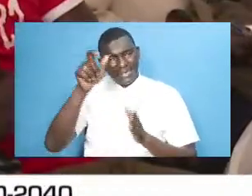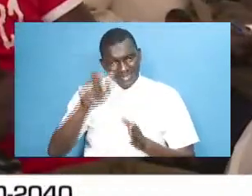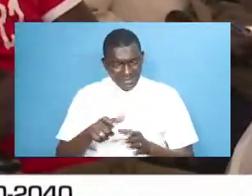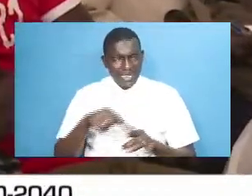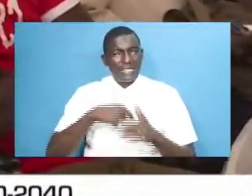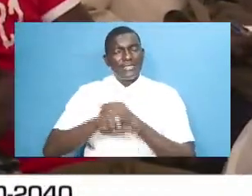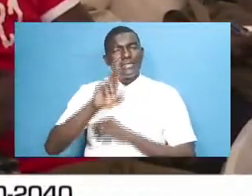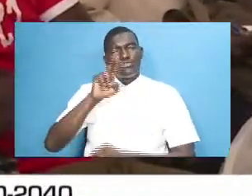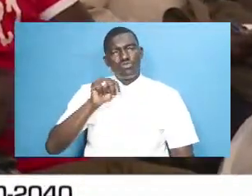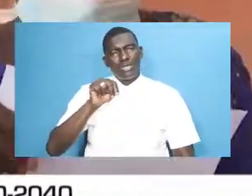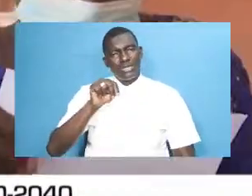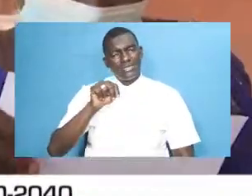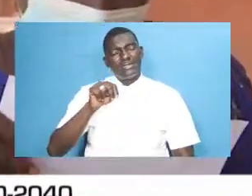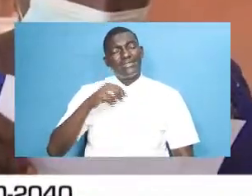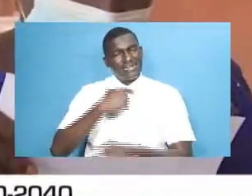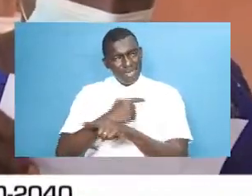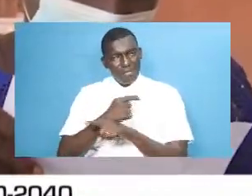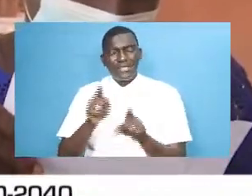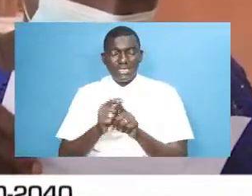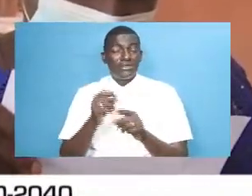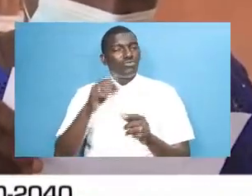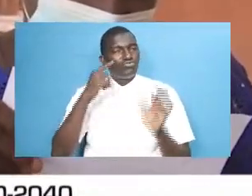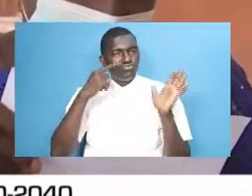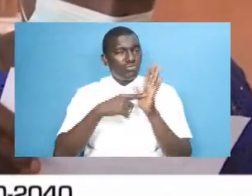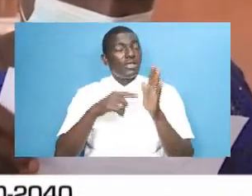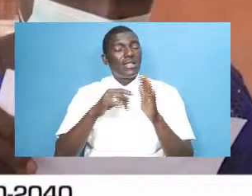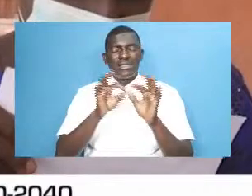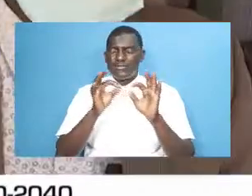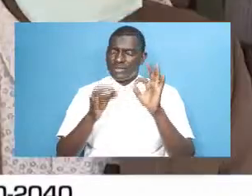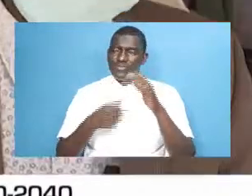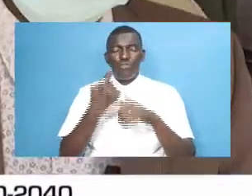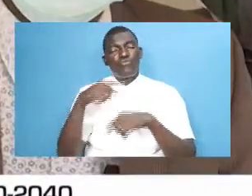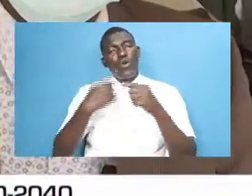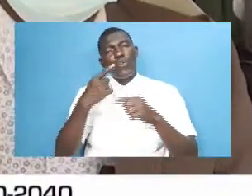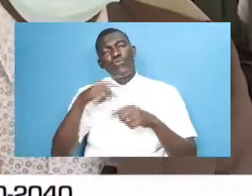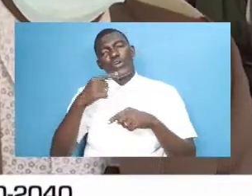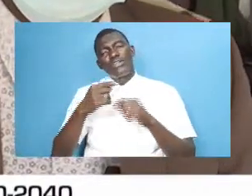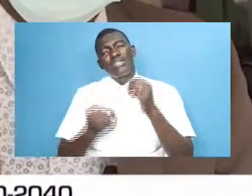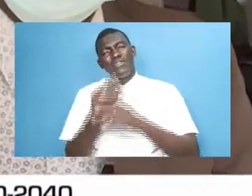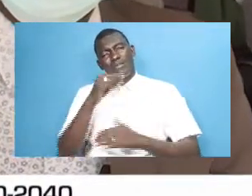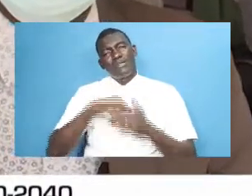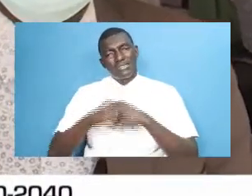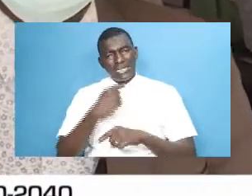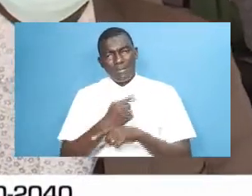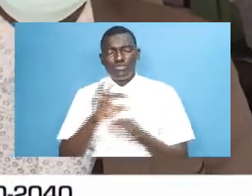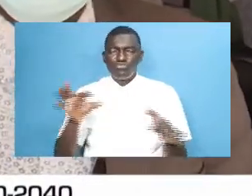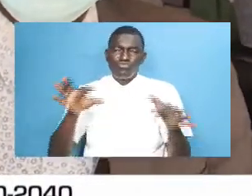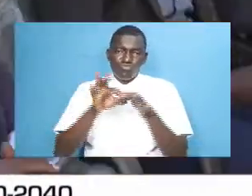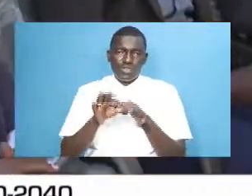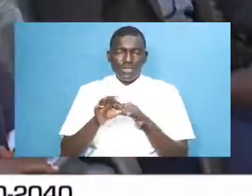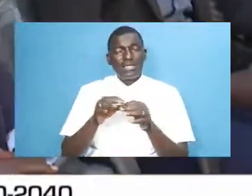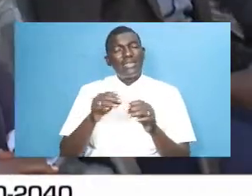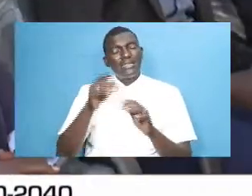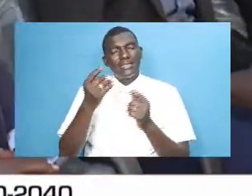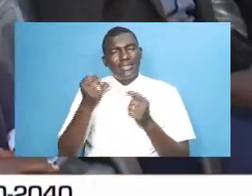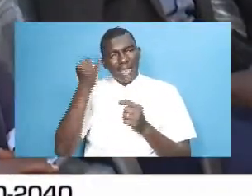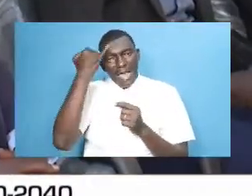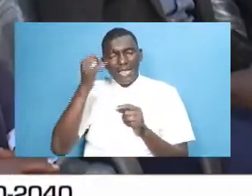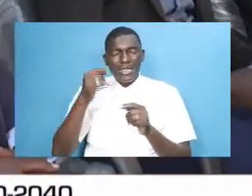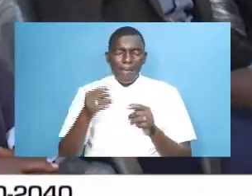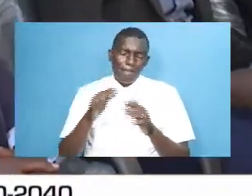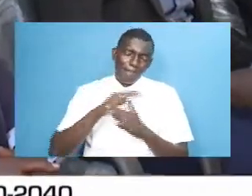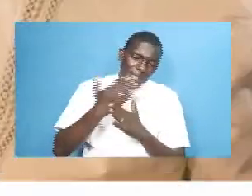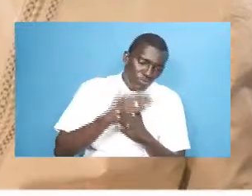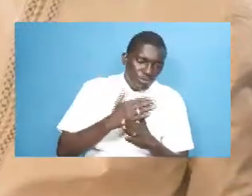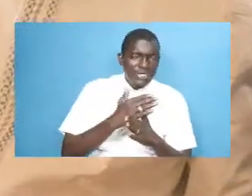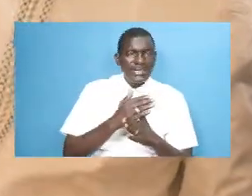that will serve as a blueprint for the development of Greater Banjul. He adds that It is a joint initiative between the Ministry of Lands and Regional